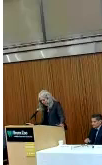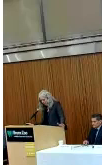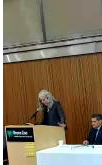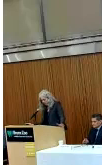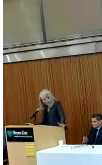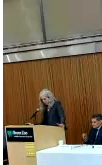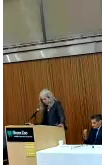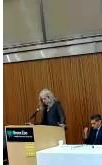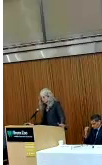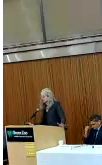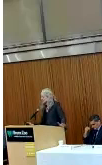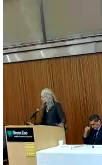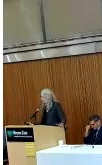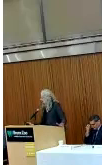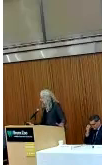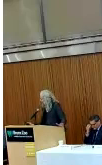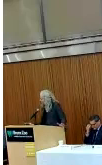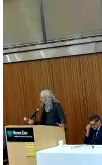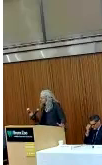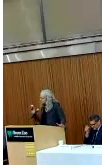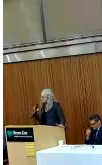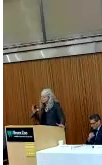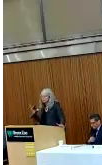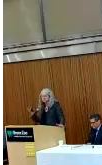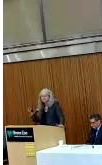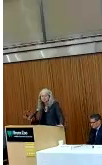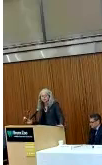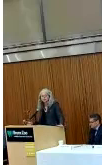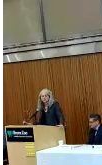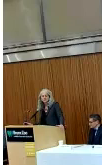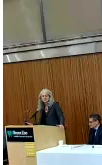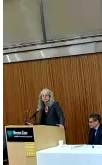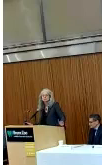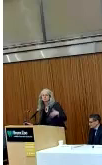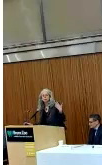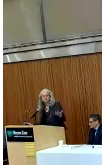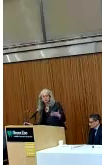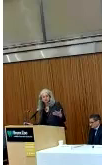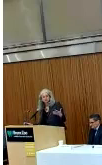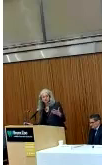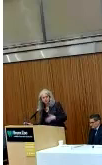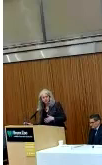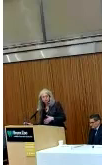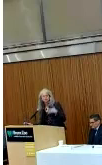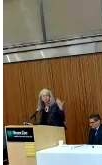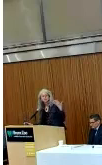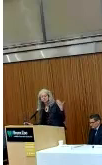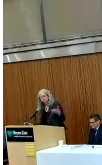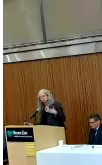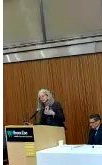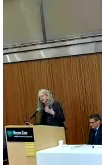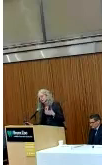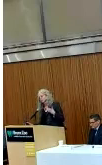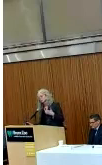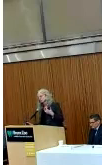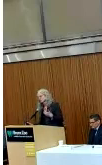know I don't think enforce you know enforcement is not the the exclusive answer to this more enforcement is critical to make